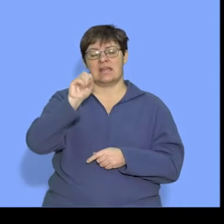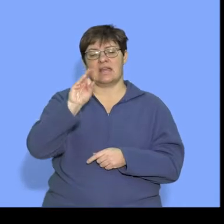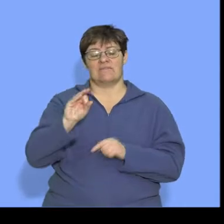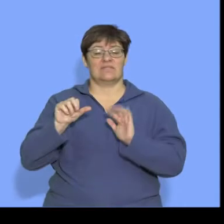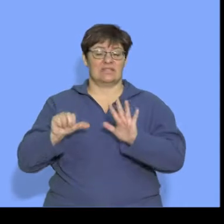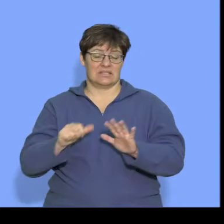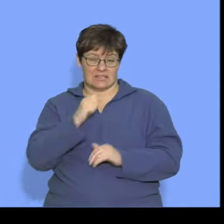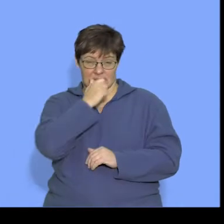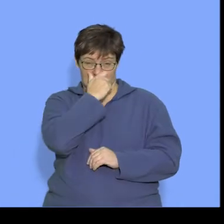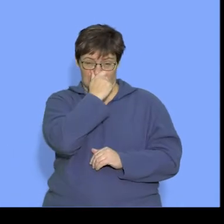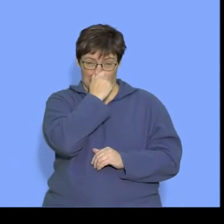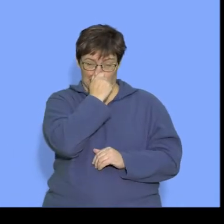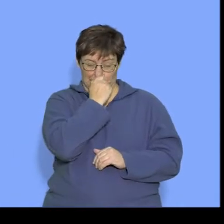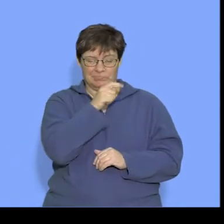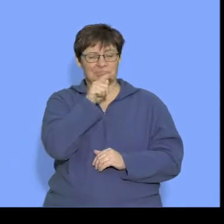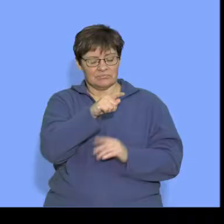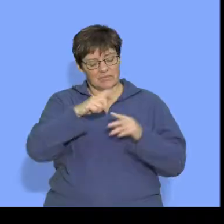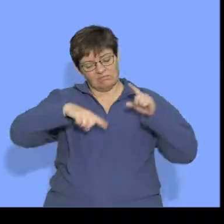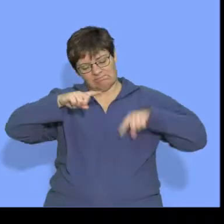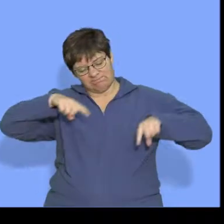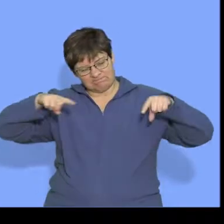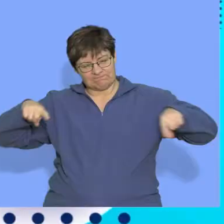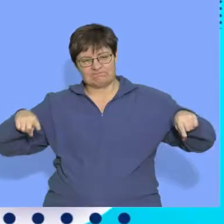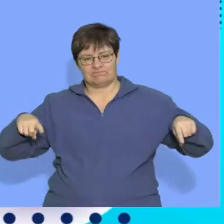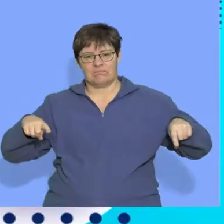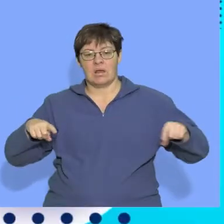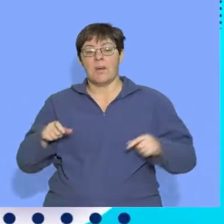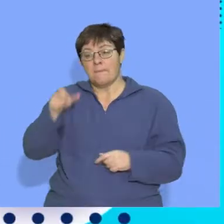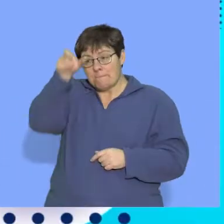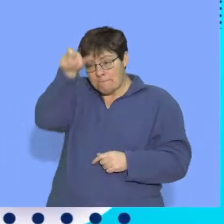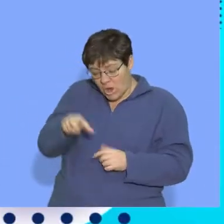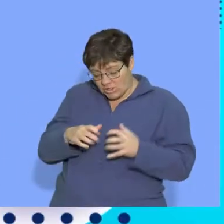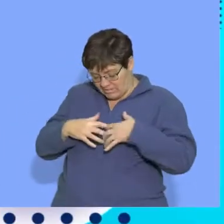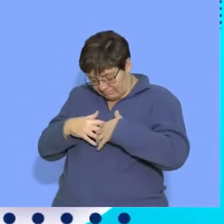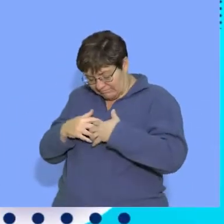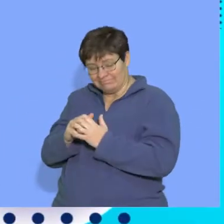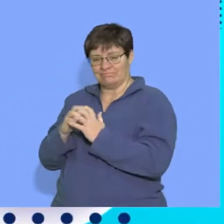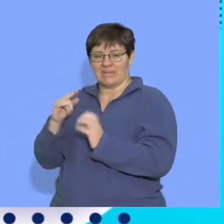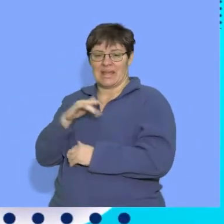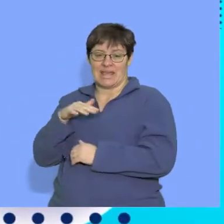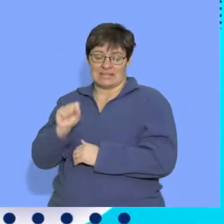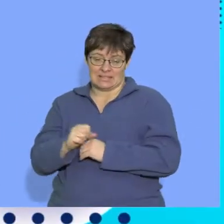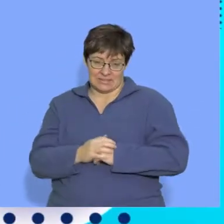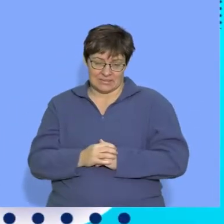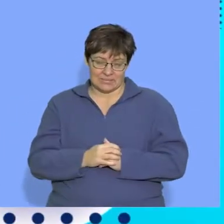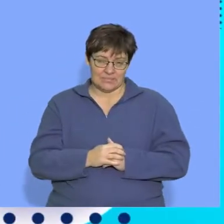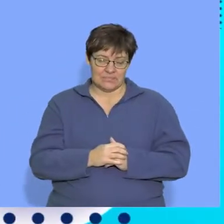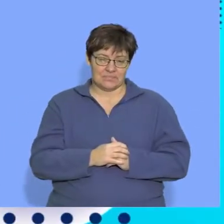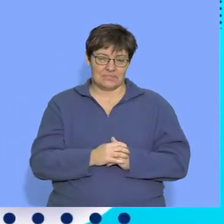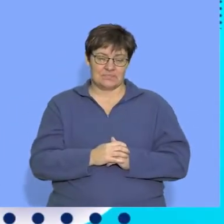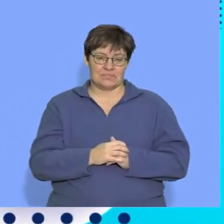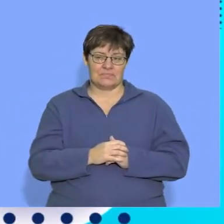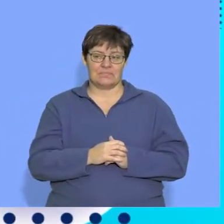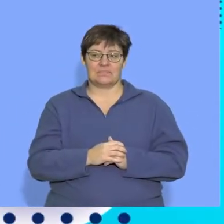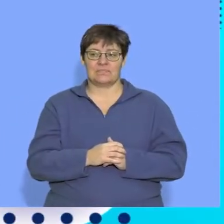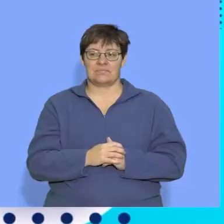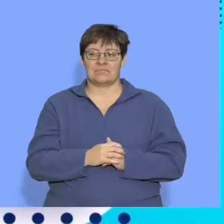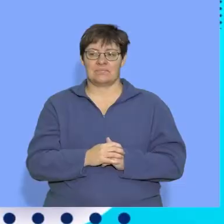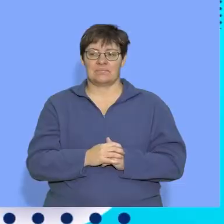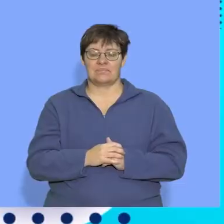hexafluorides. And so these are different types of man-made or synthetically produced greenhouse gases.